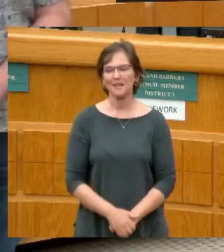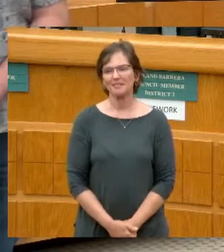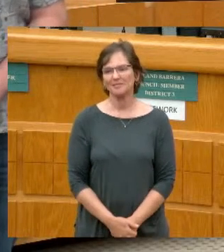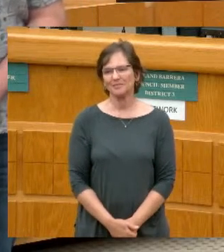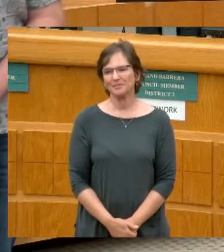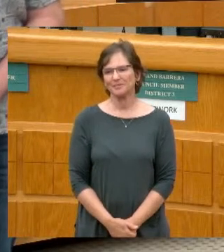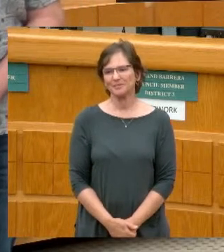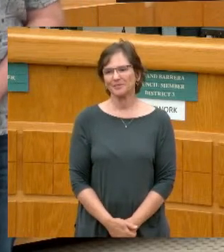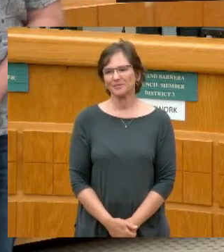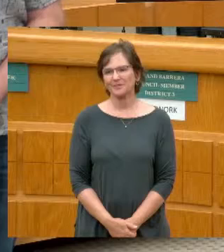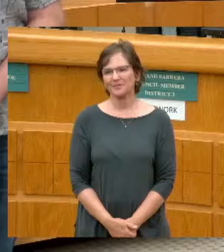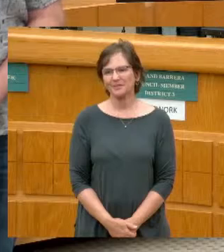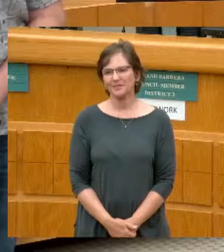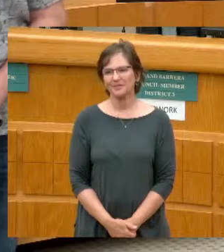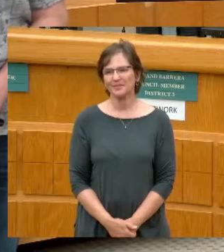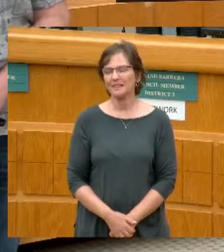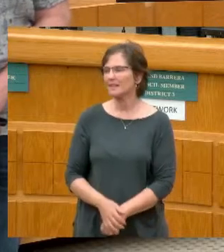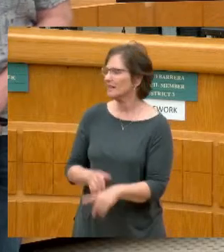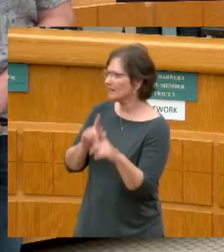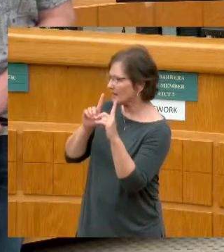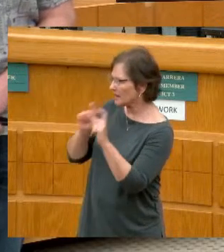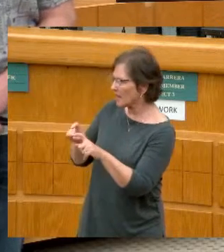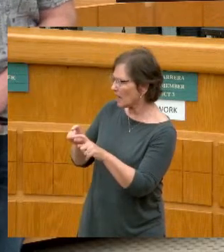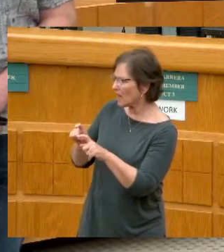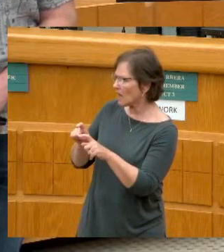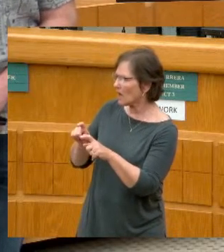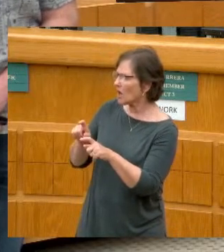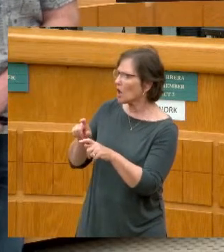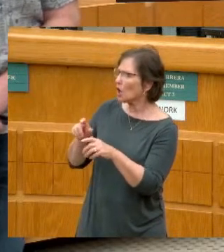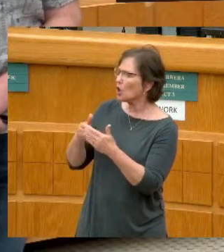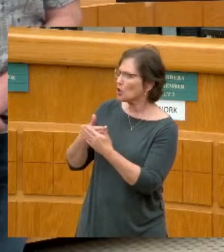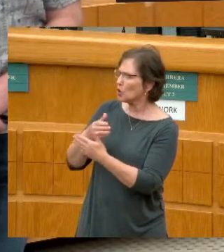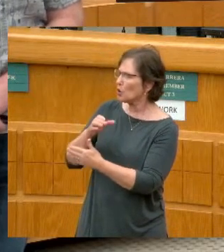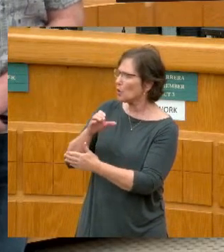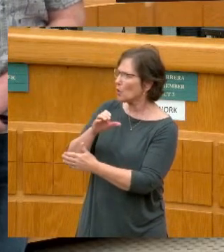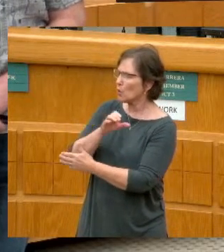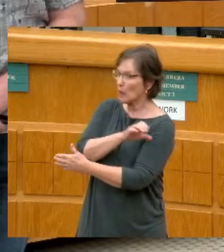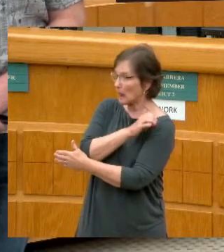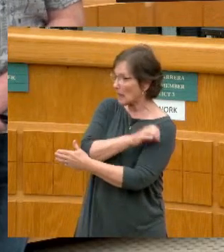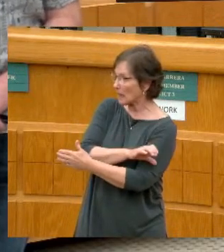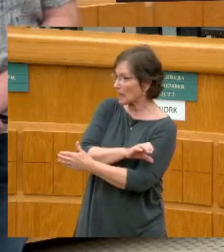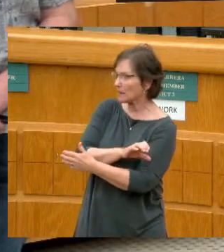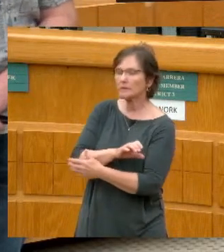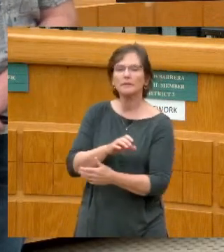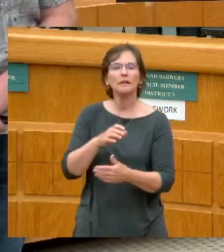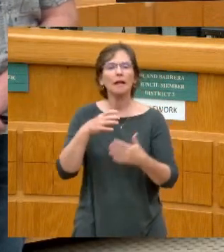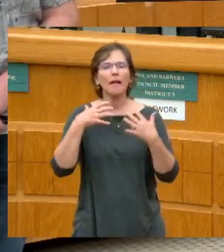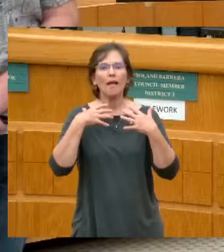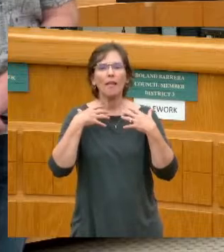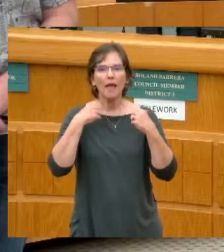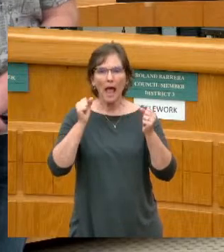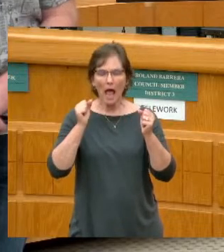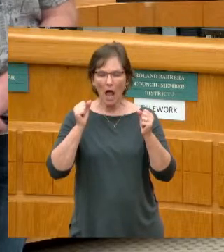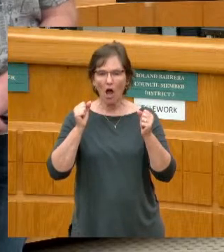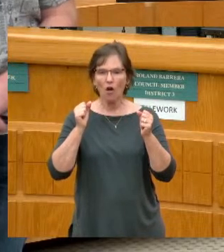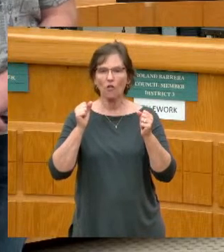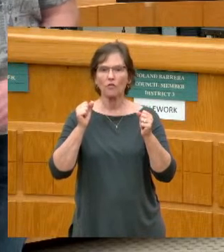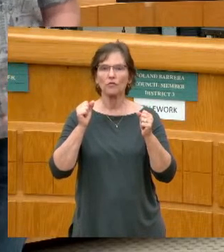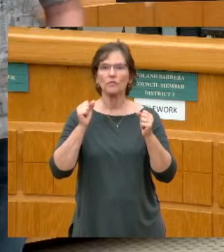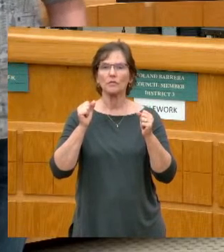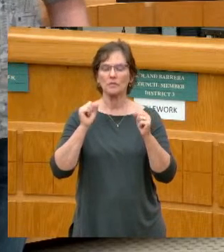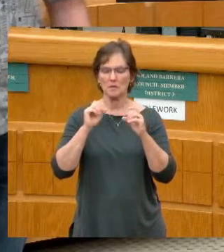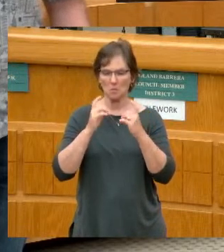get a COVID-20, it would because there would be a new novel coronavirus, and then it would become number 20.